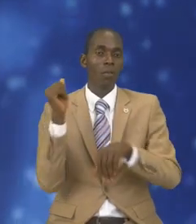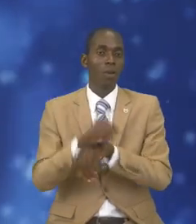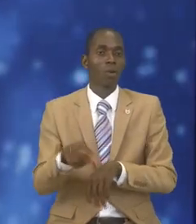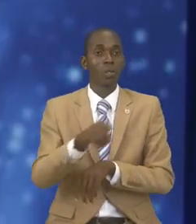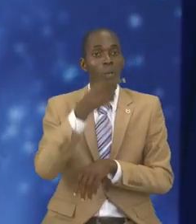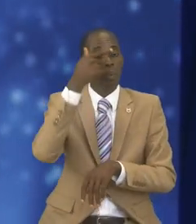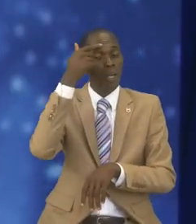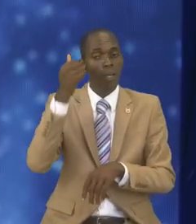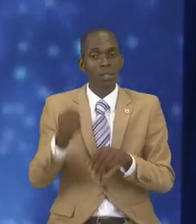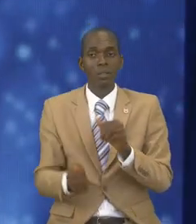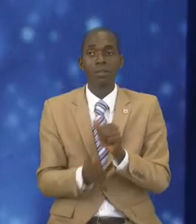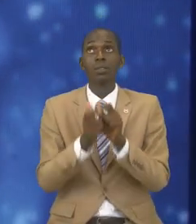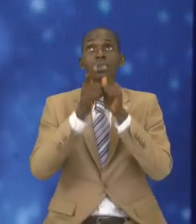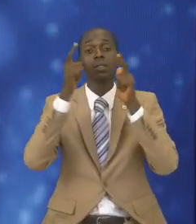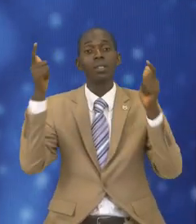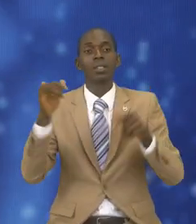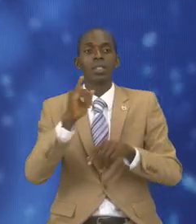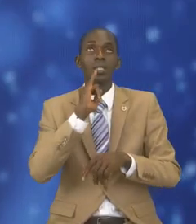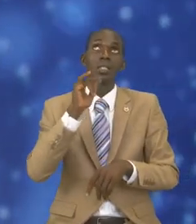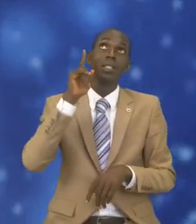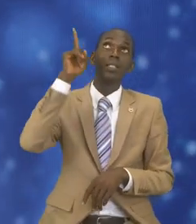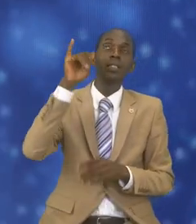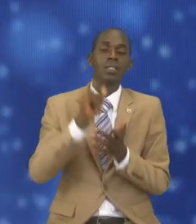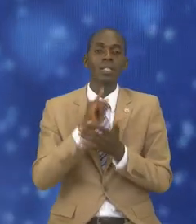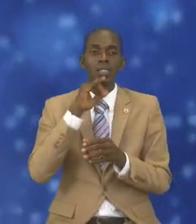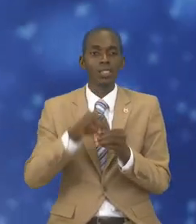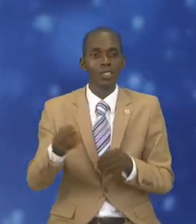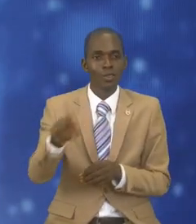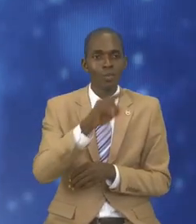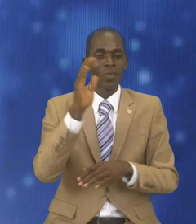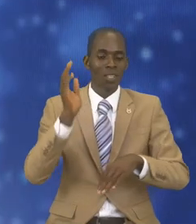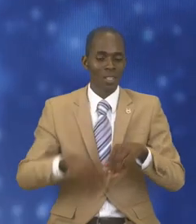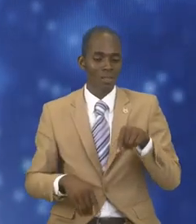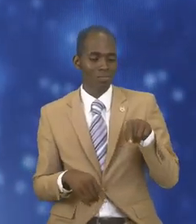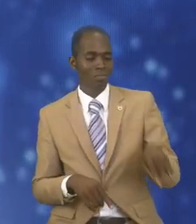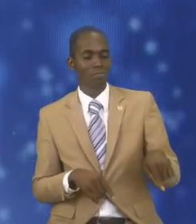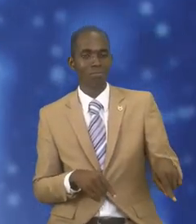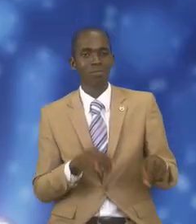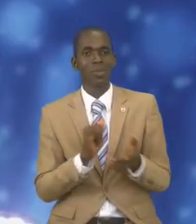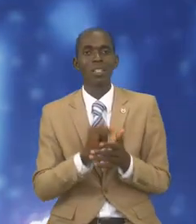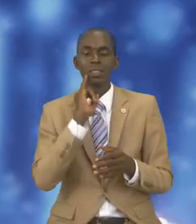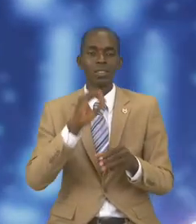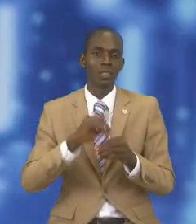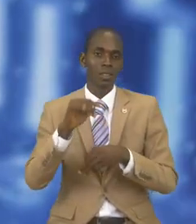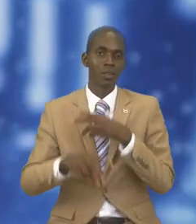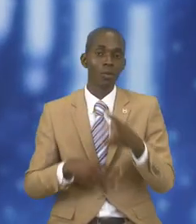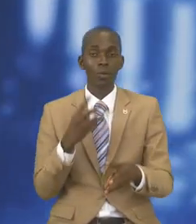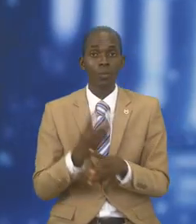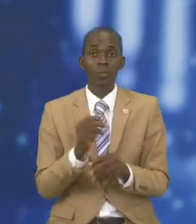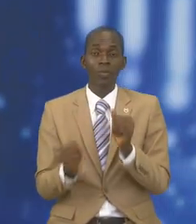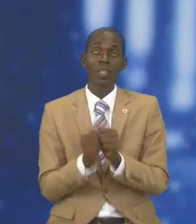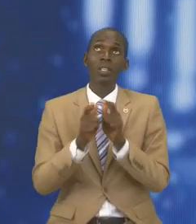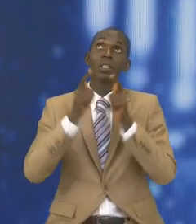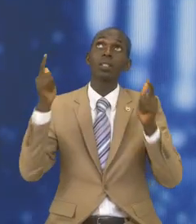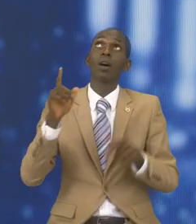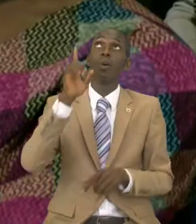greater is he that is in you than he that is in the world. The greater one lives